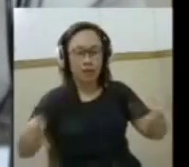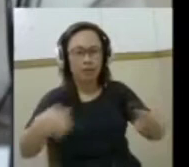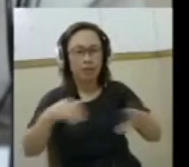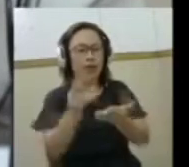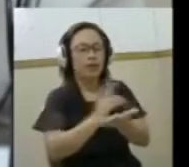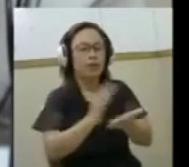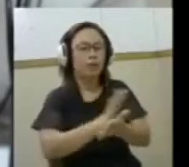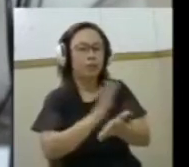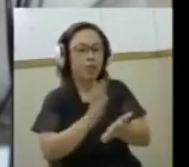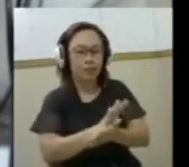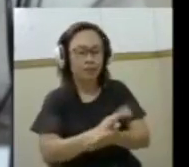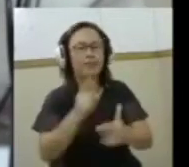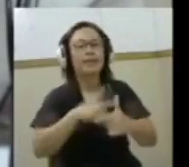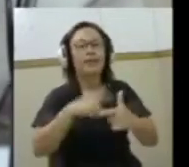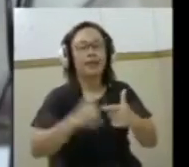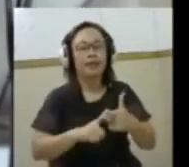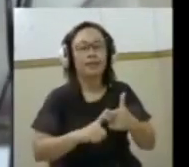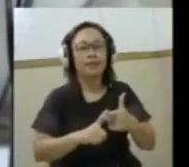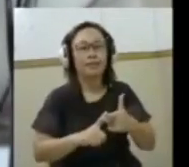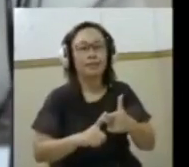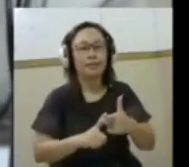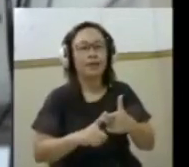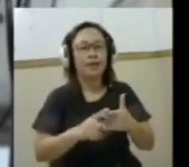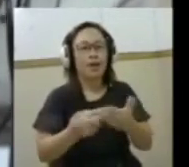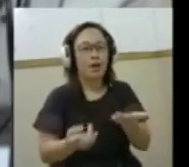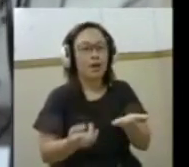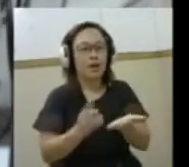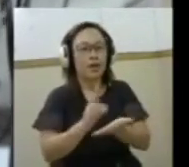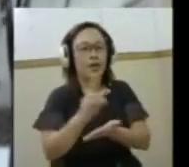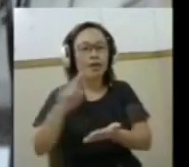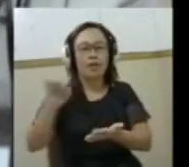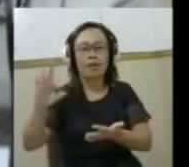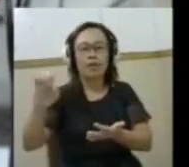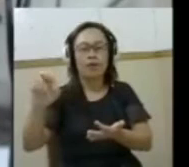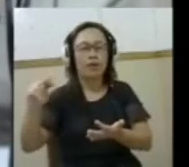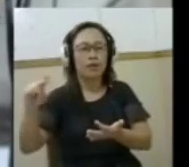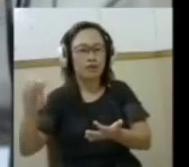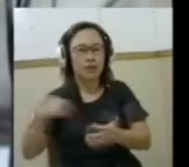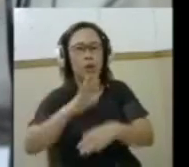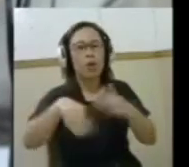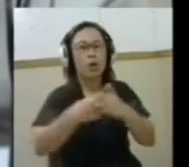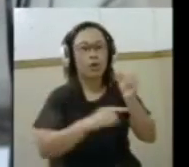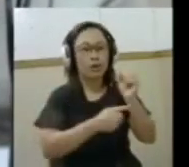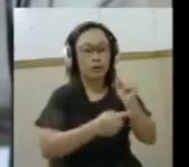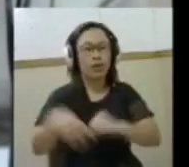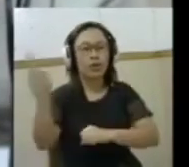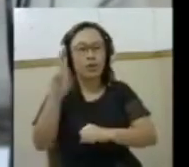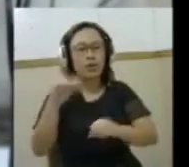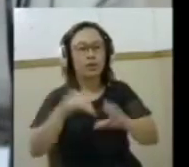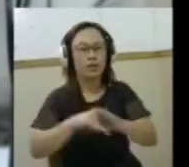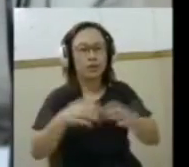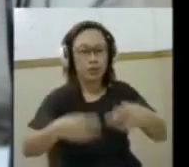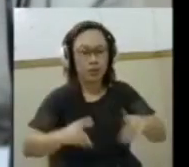papers. Then, the reference, which lists all the sources used